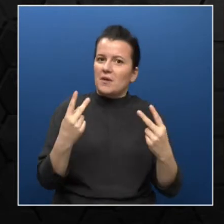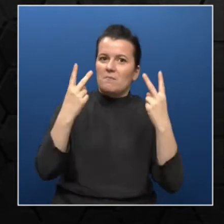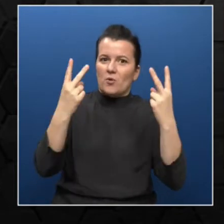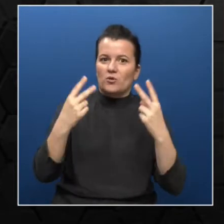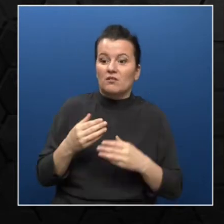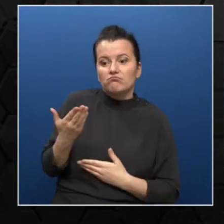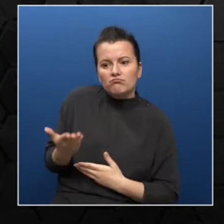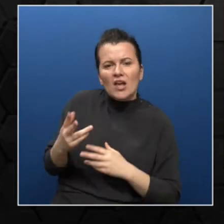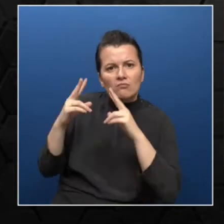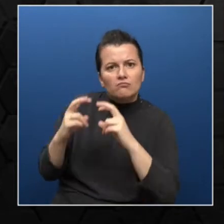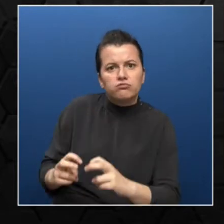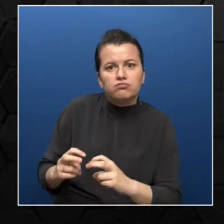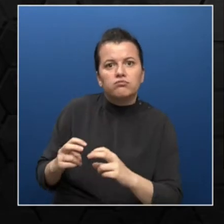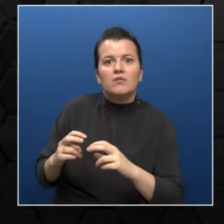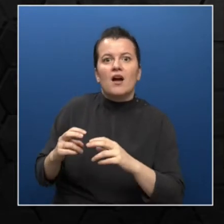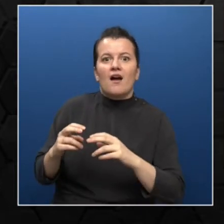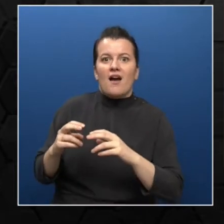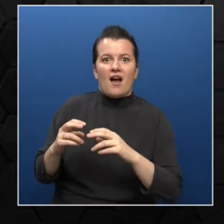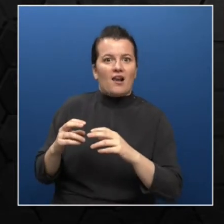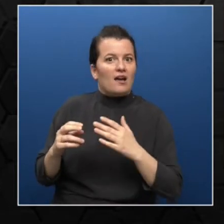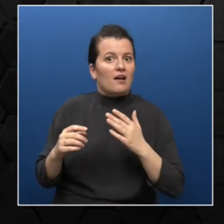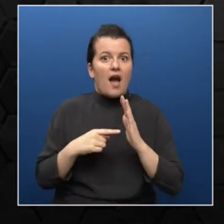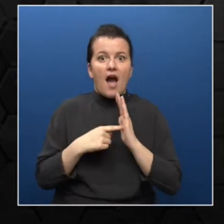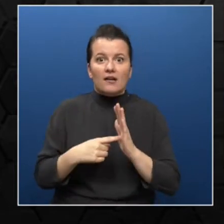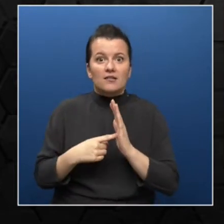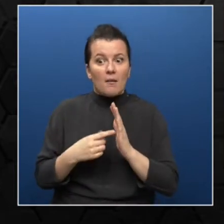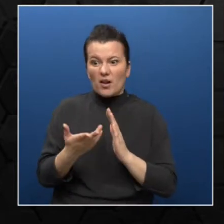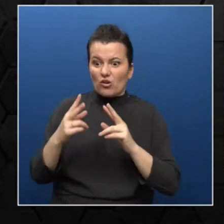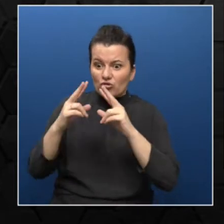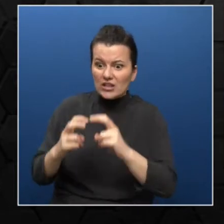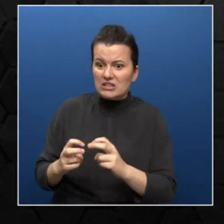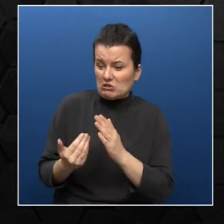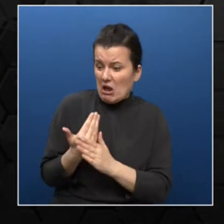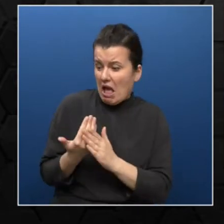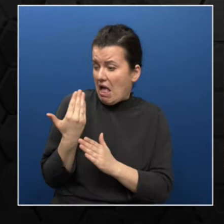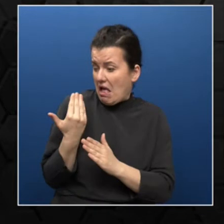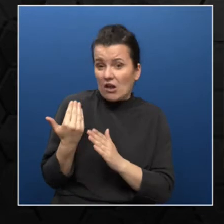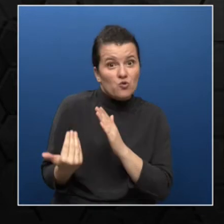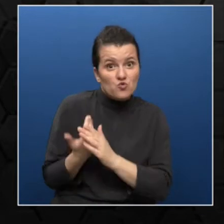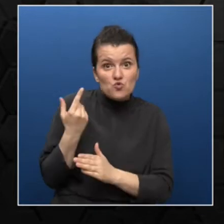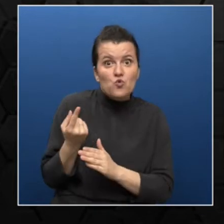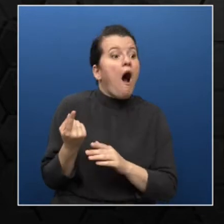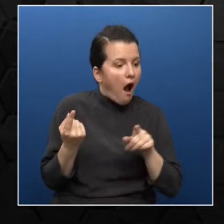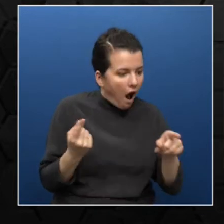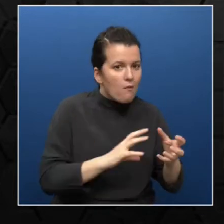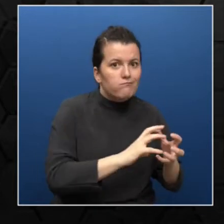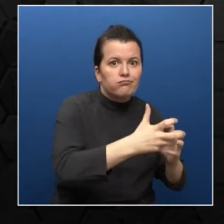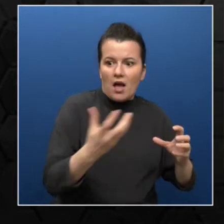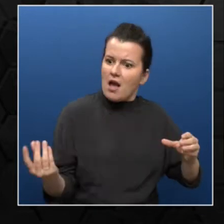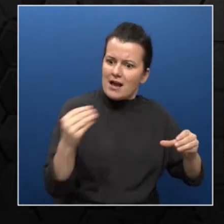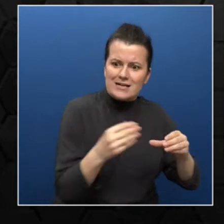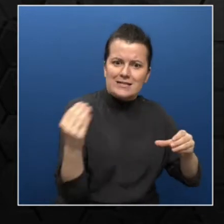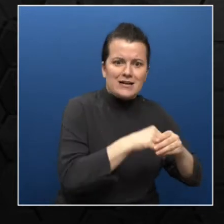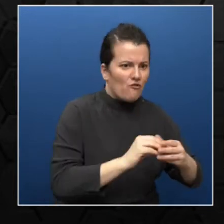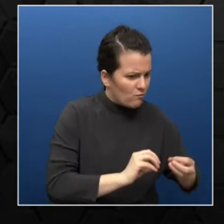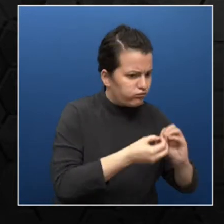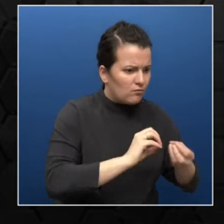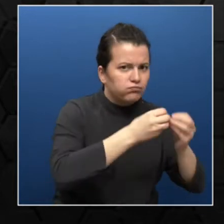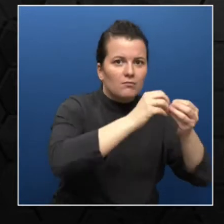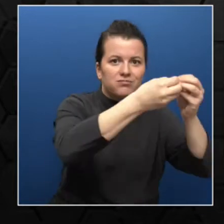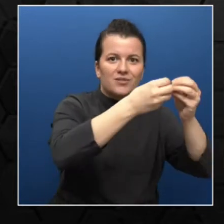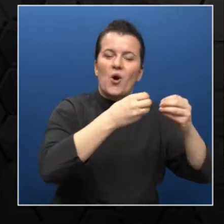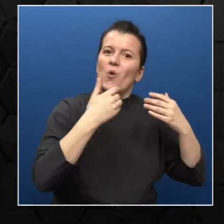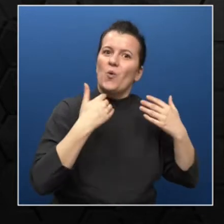having the latest research which has happened a few months back. So it's impressive to see the way research is catching up with engineering